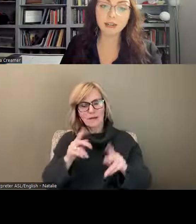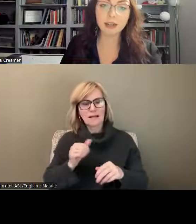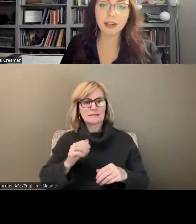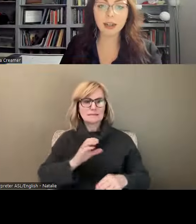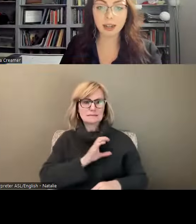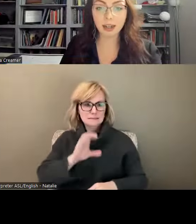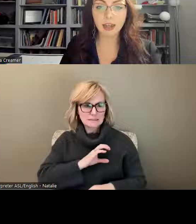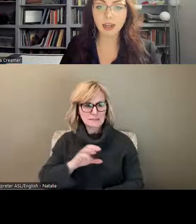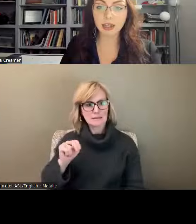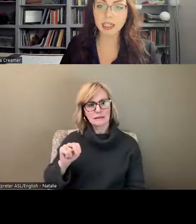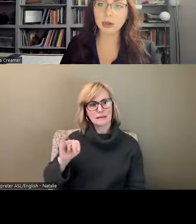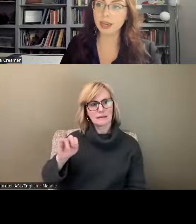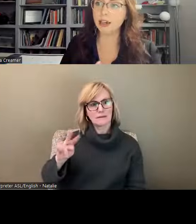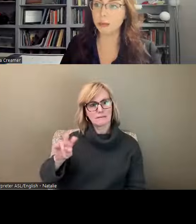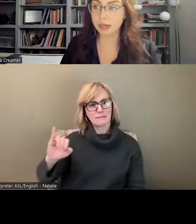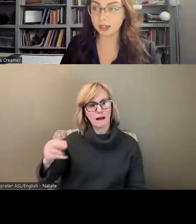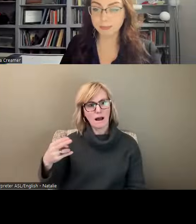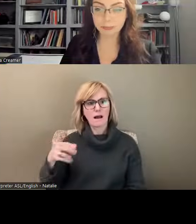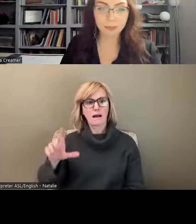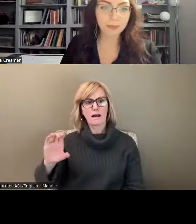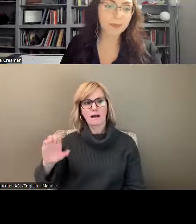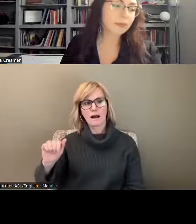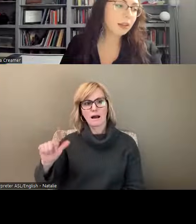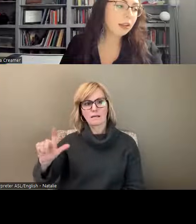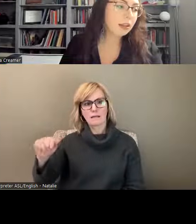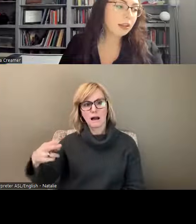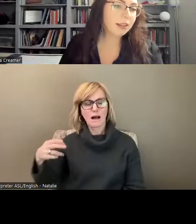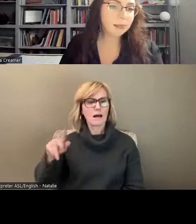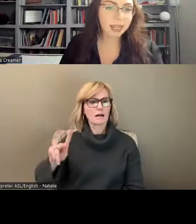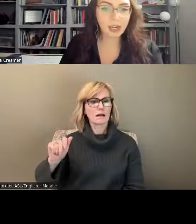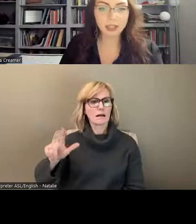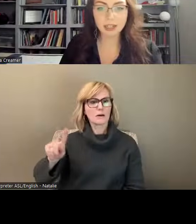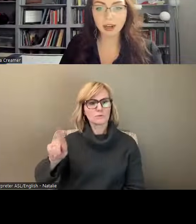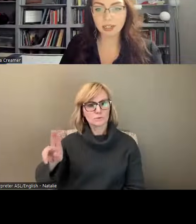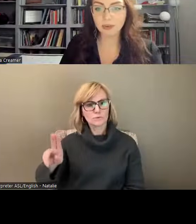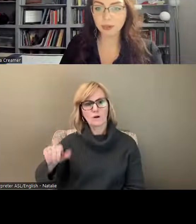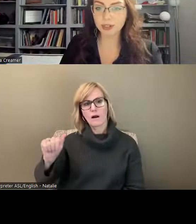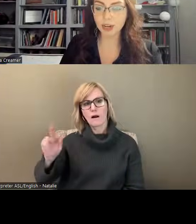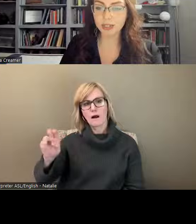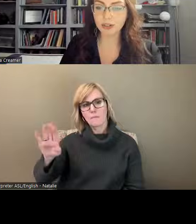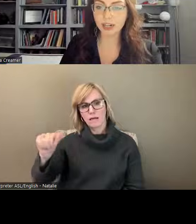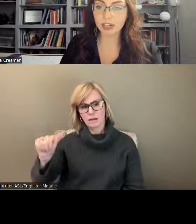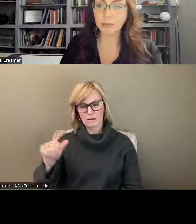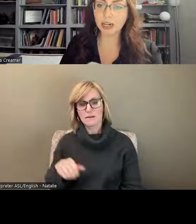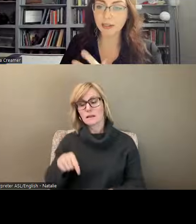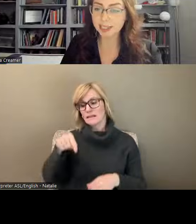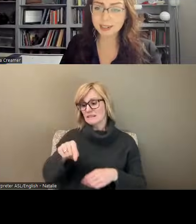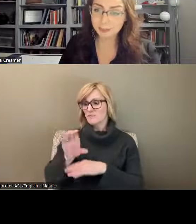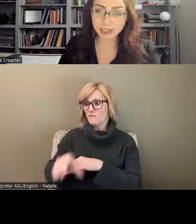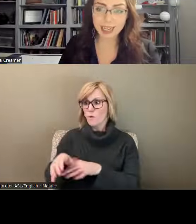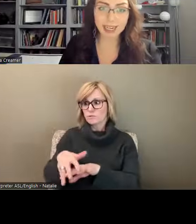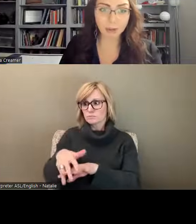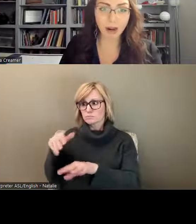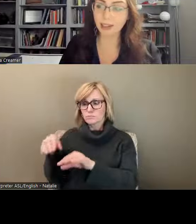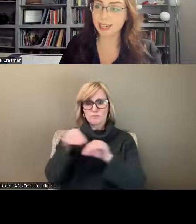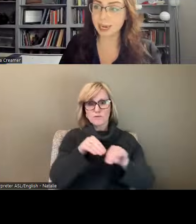of Nineveh, Kalha, Kalzu, and Arbela. The implications of this forced resettlement strategy are pretty obvious